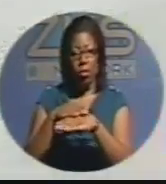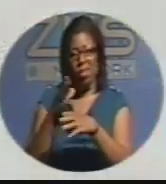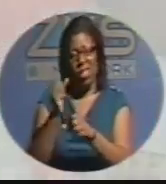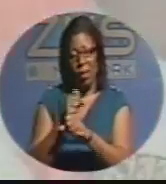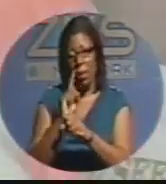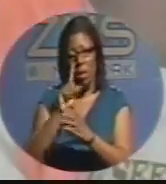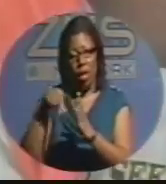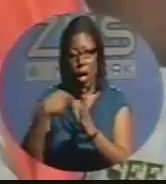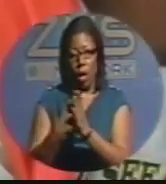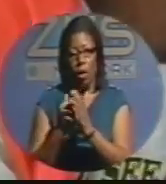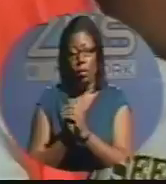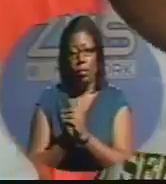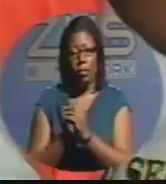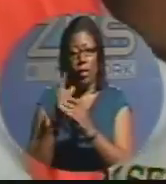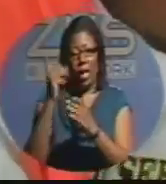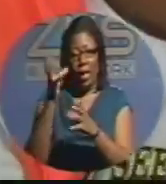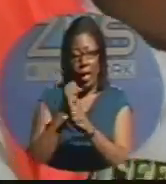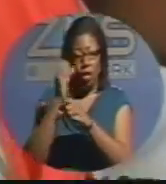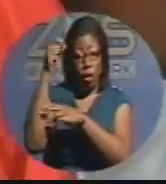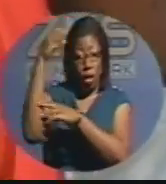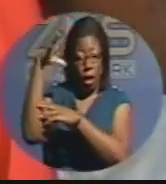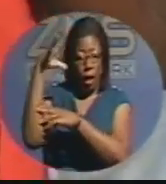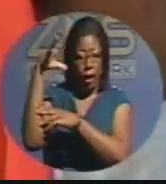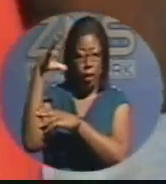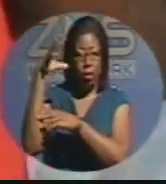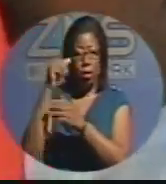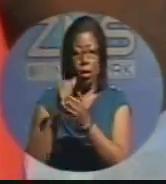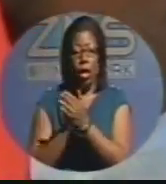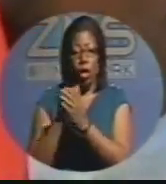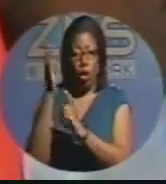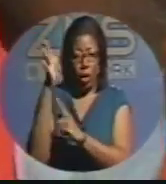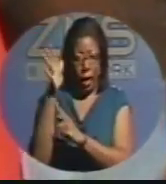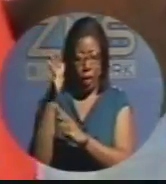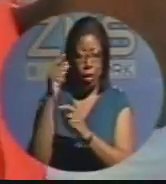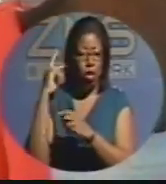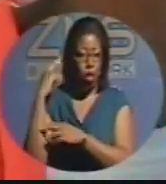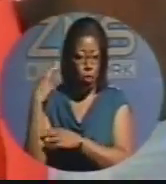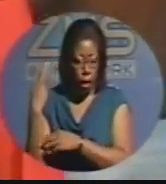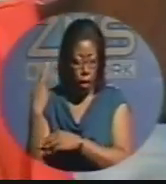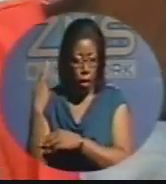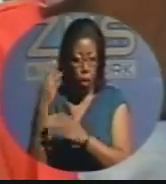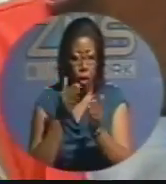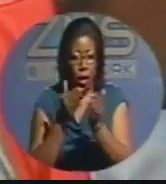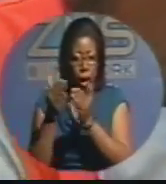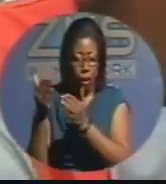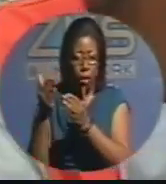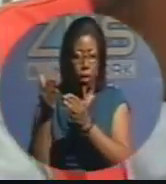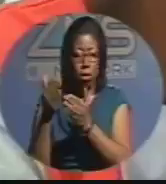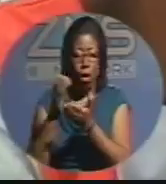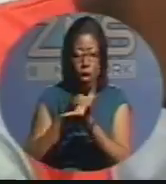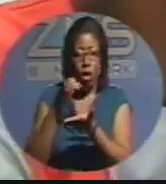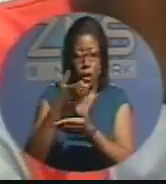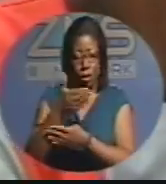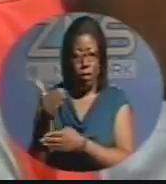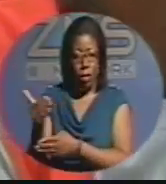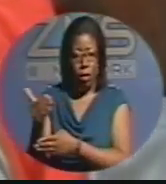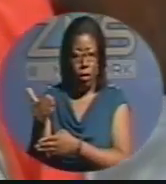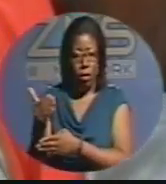or so. Get your light bulbs, your candles, your portable radio, and etc., canned goods and stuff like